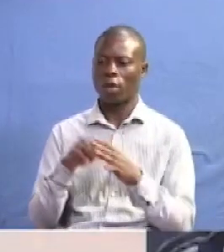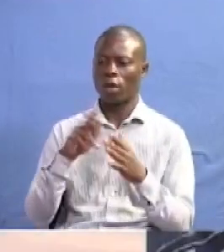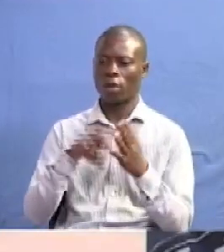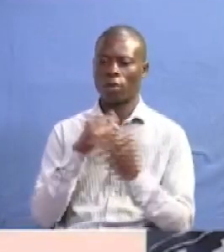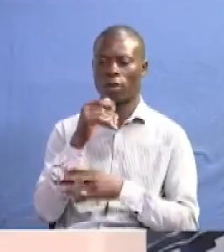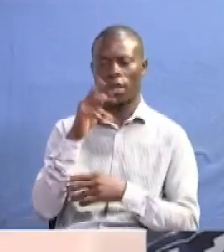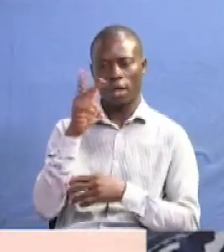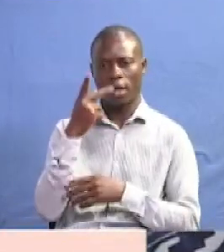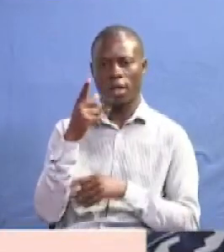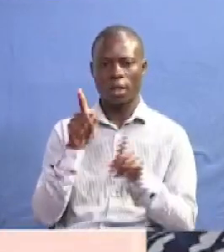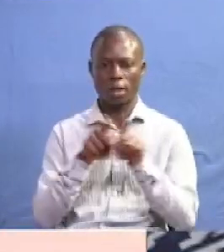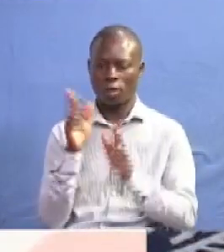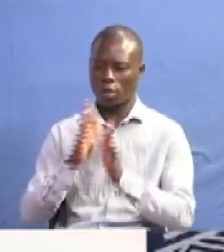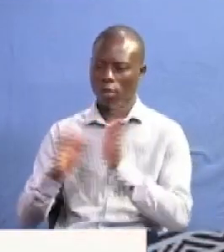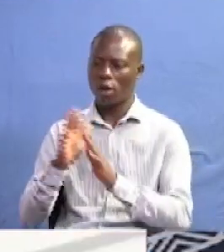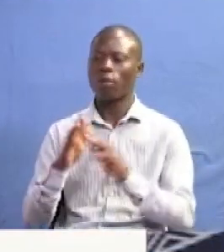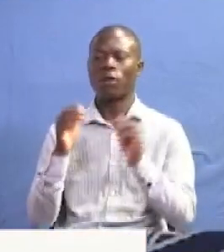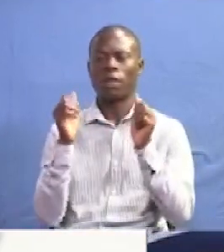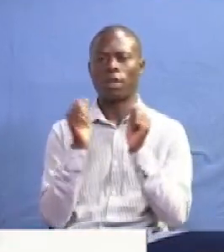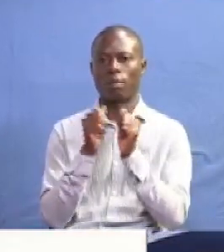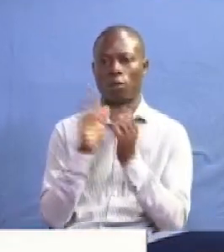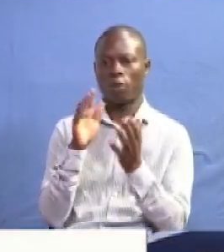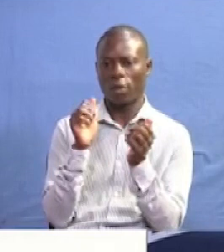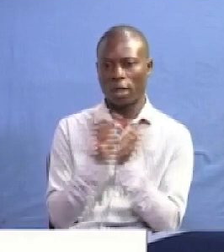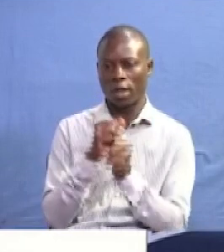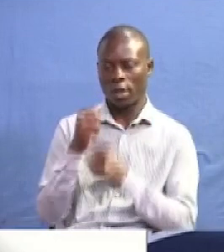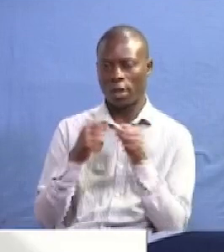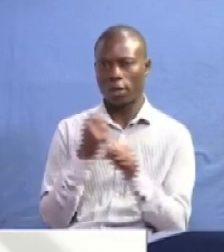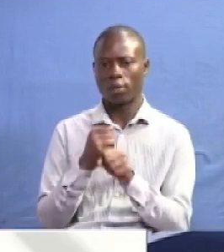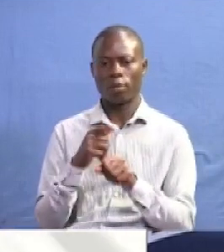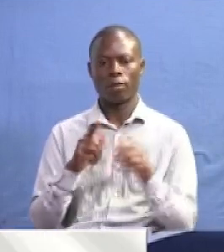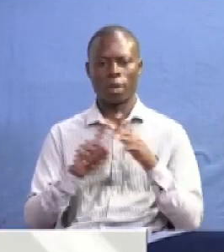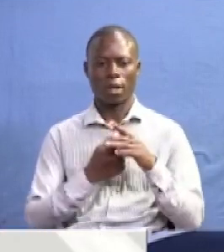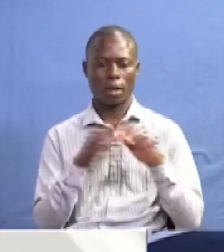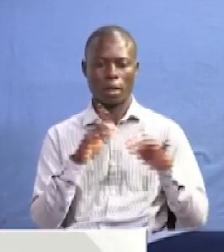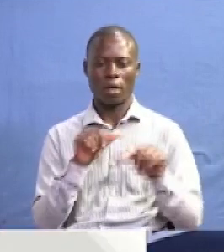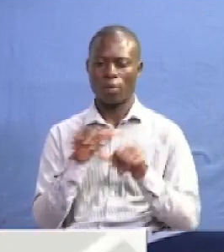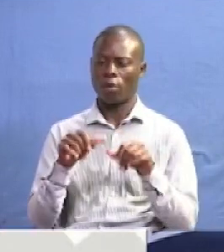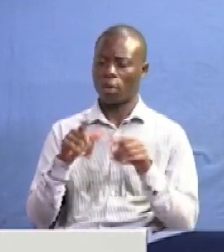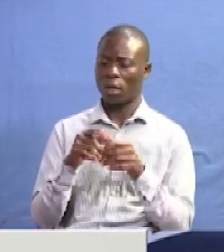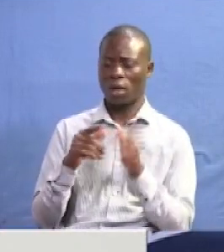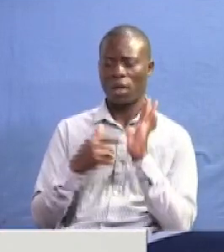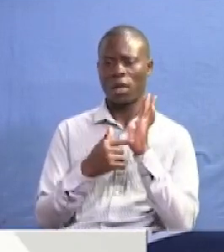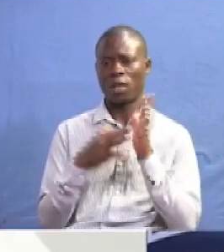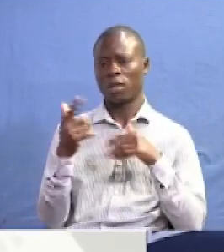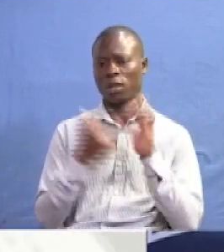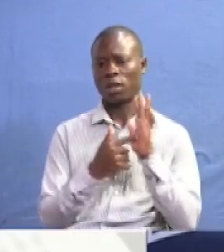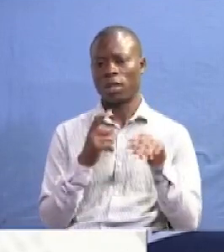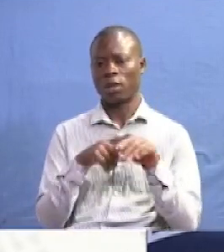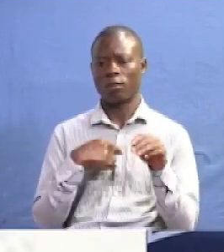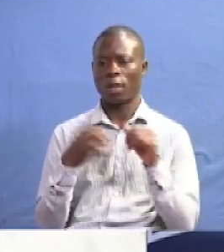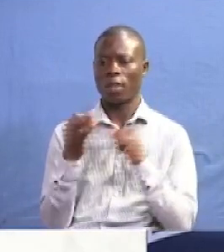had to bear the pain for more than 10 years. I started presenting the symptoms for endometriosis when I was 13 years